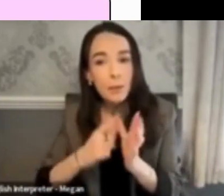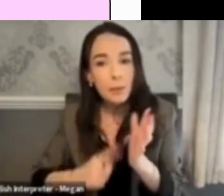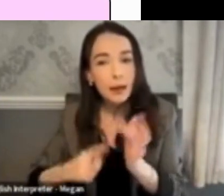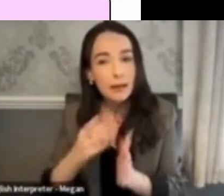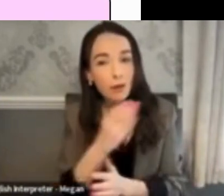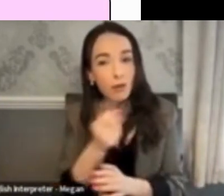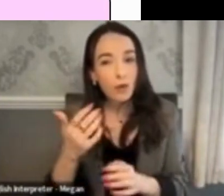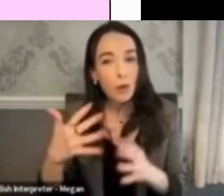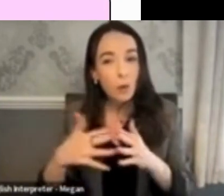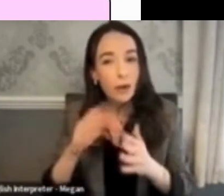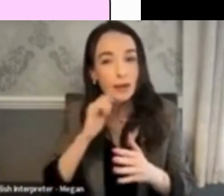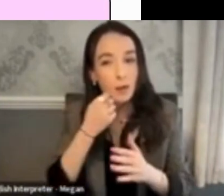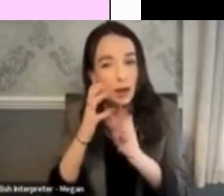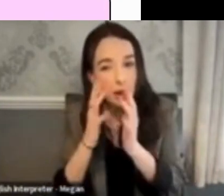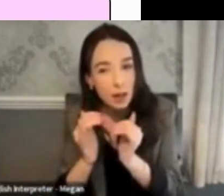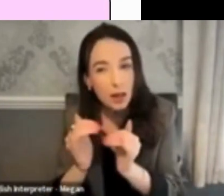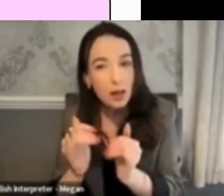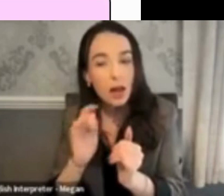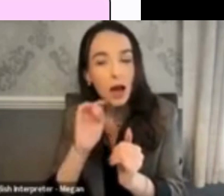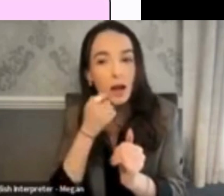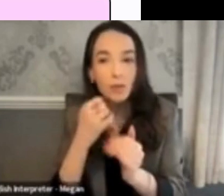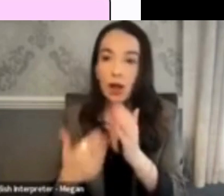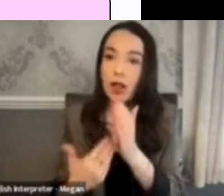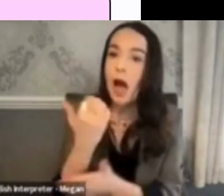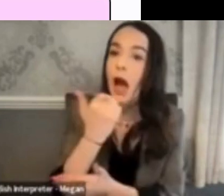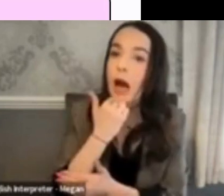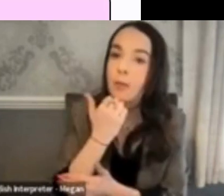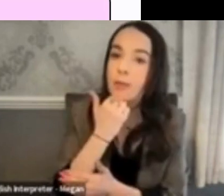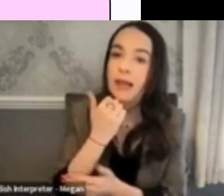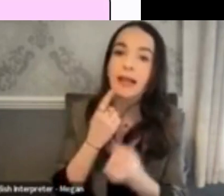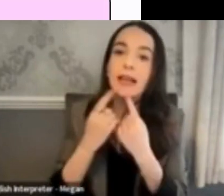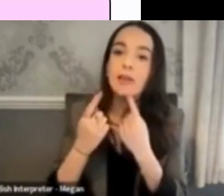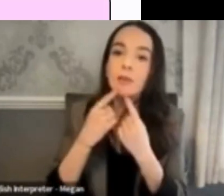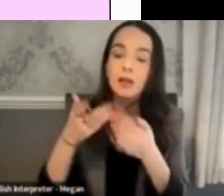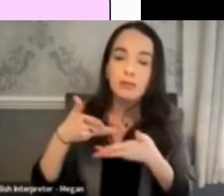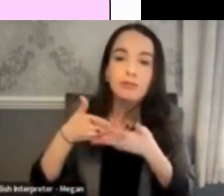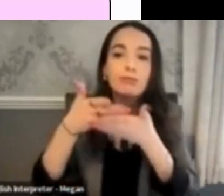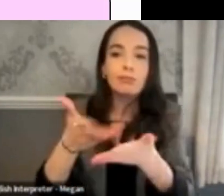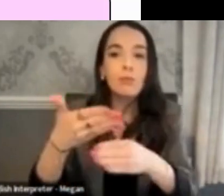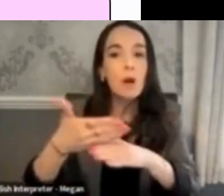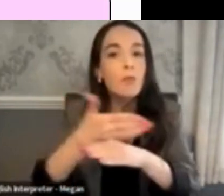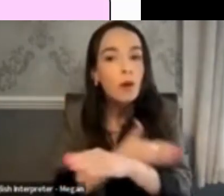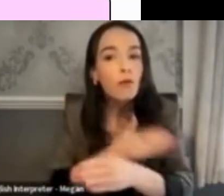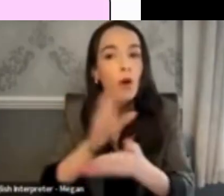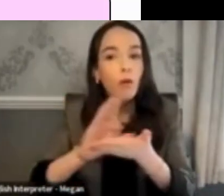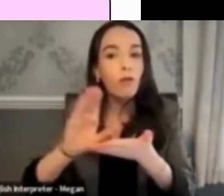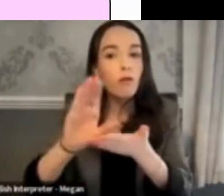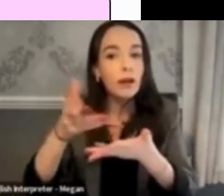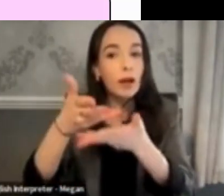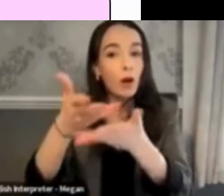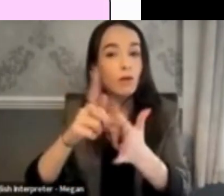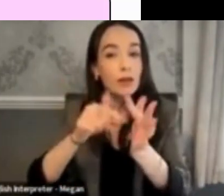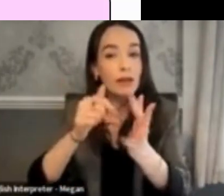and we'll provide further updates prior to the release of conditional funding offers in July. So please do look out for that.